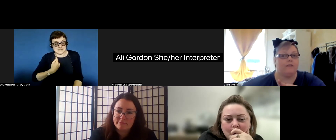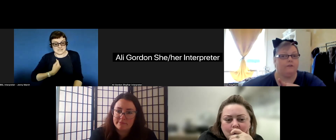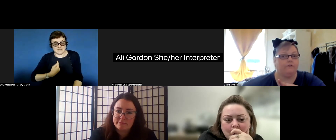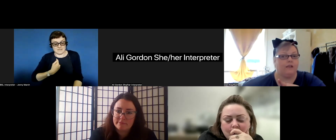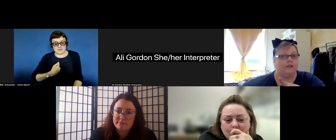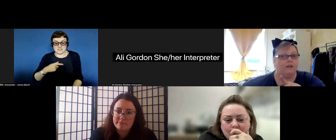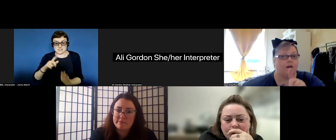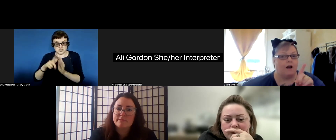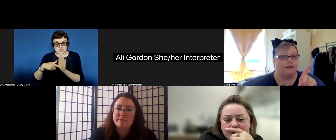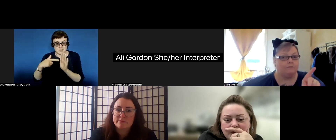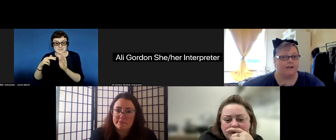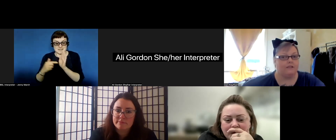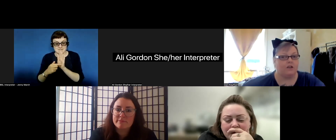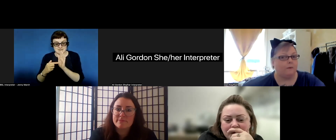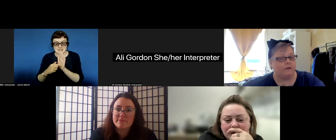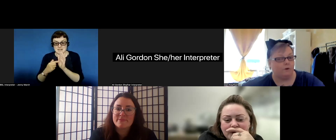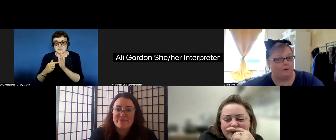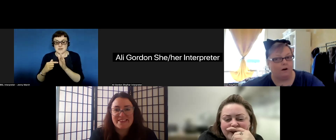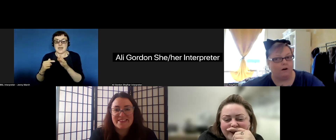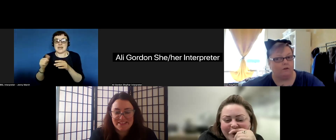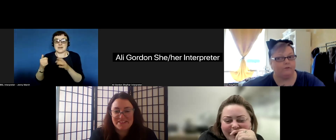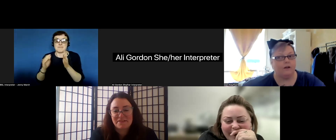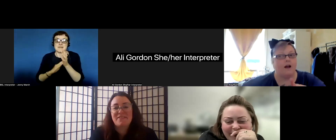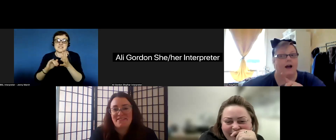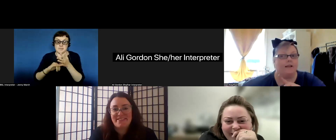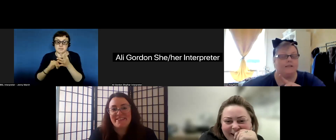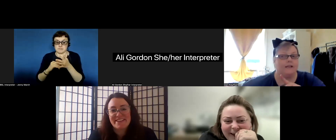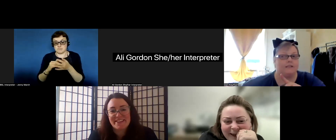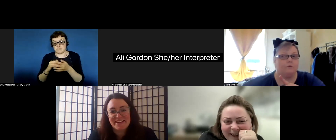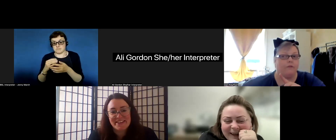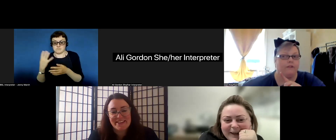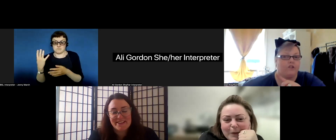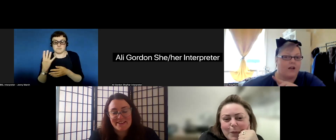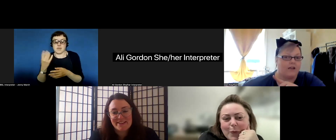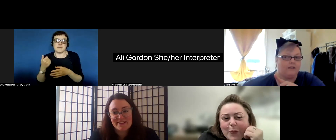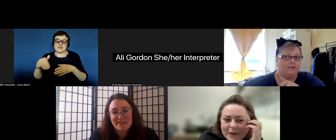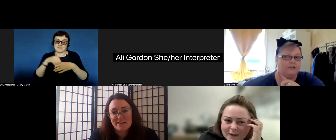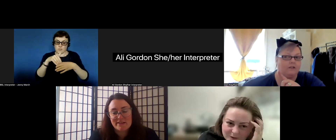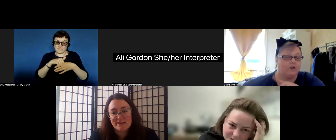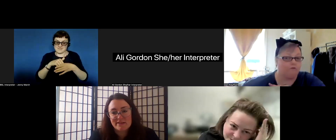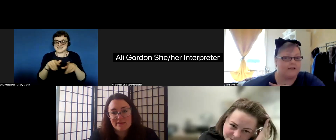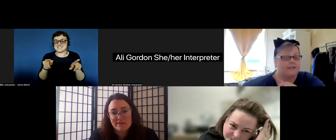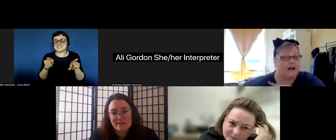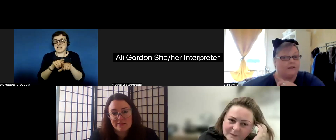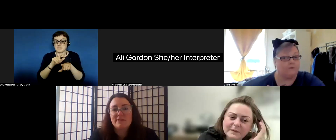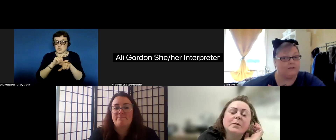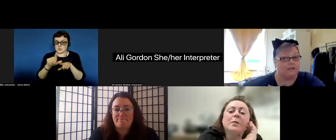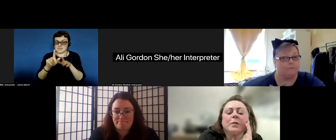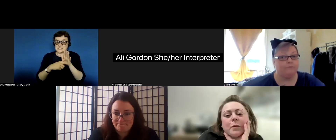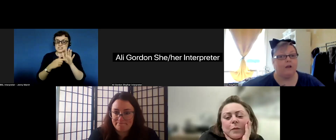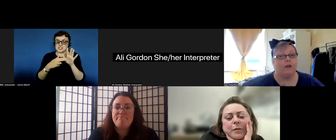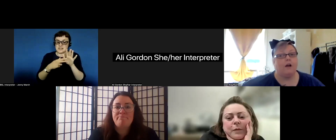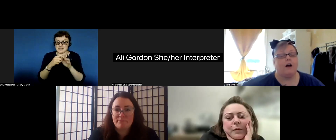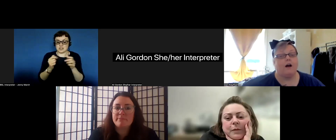Joanne Tiffany and Mandy Shepherd were a part of, and it's the one that Jane curates at the